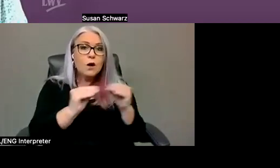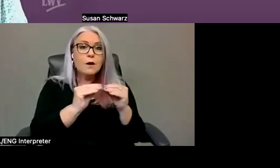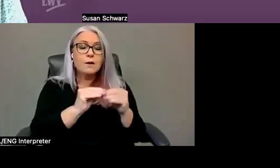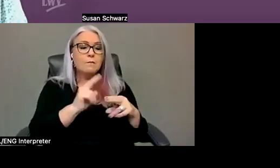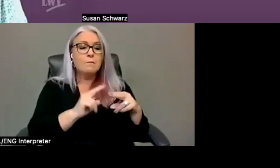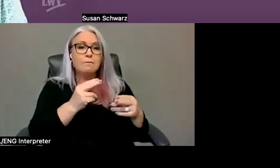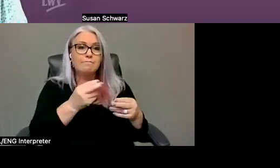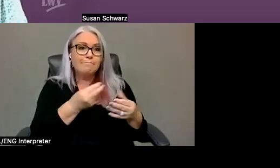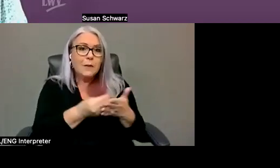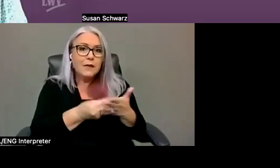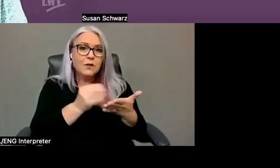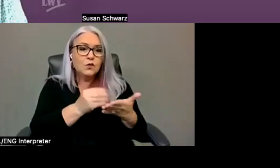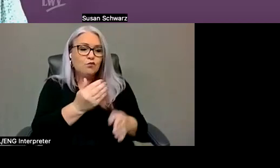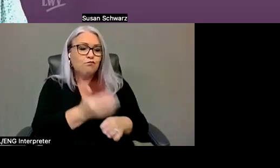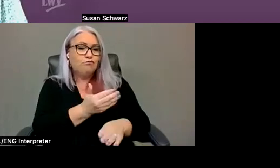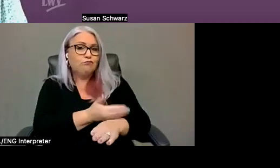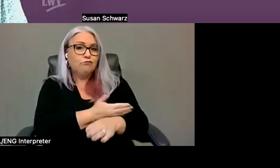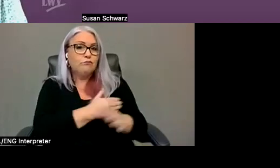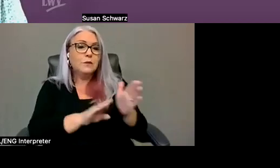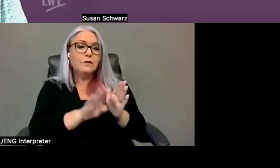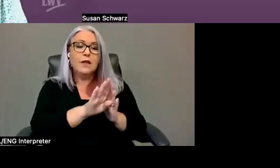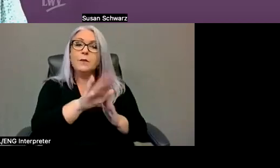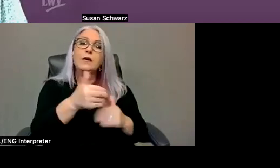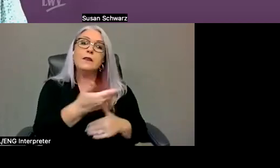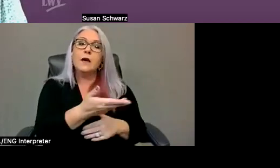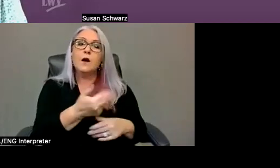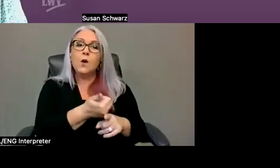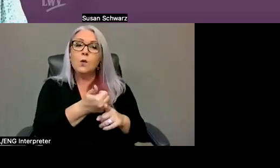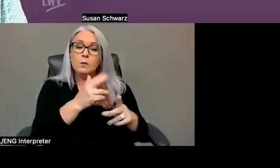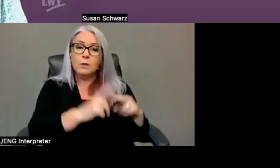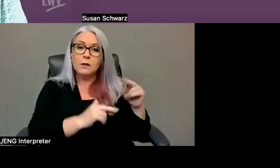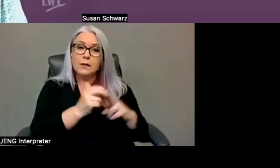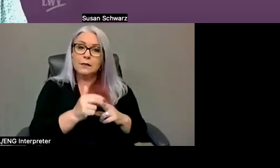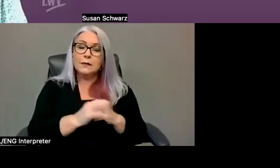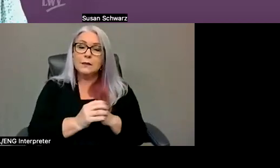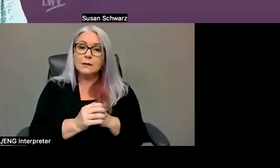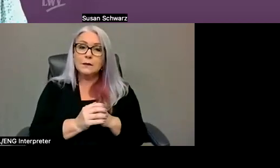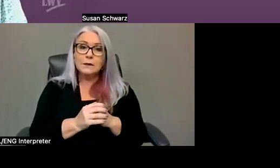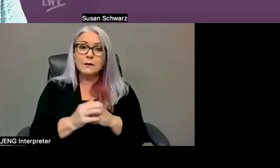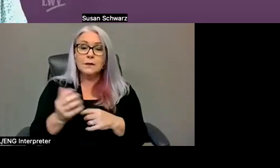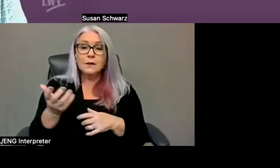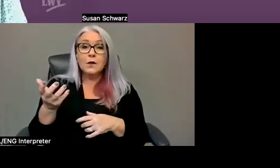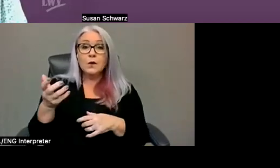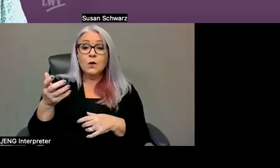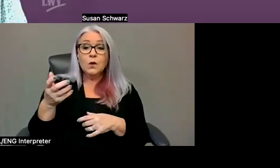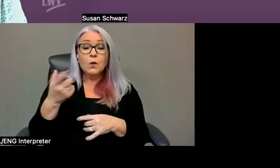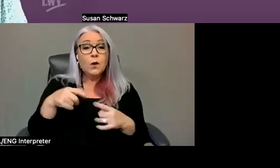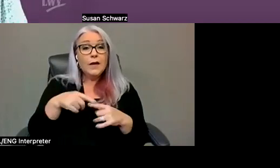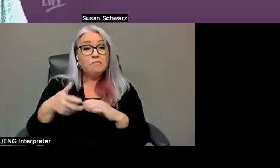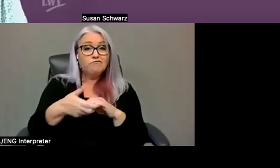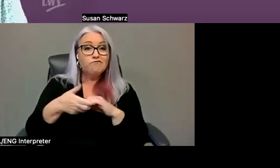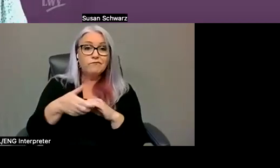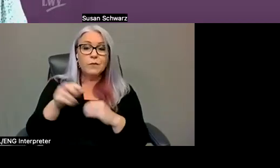and when the village works in hand with that and